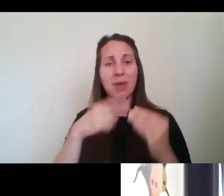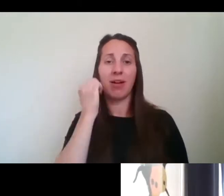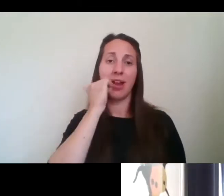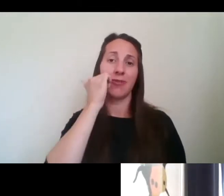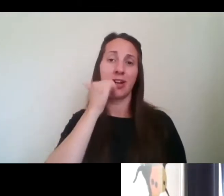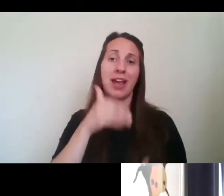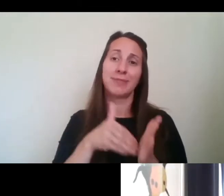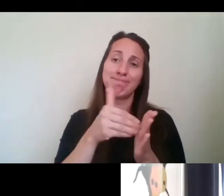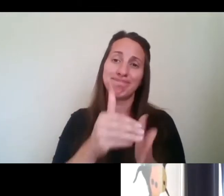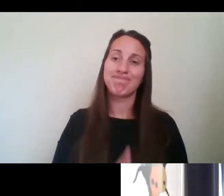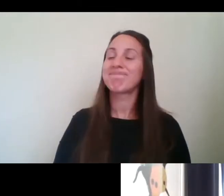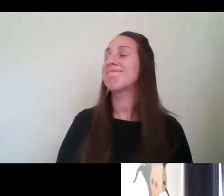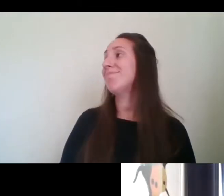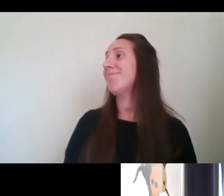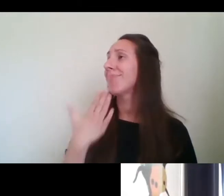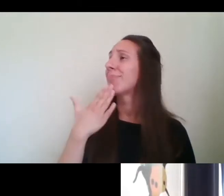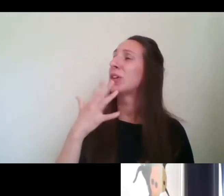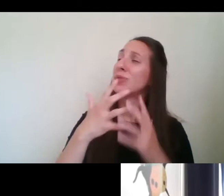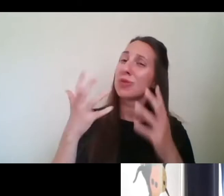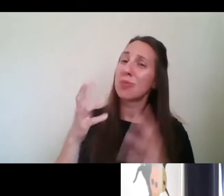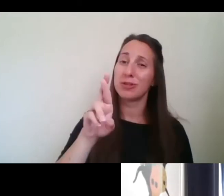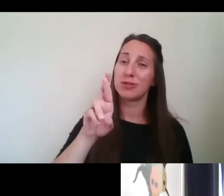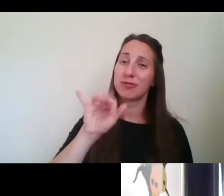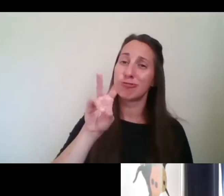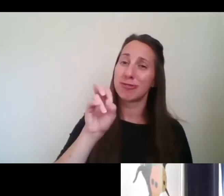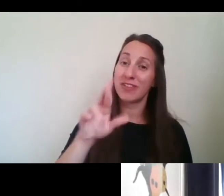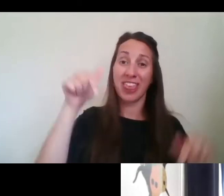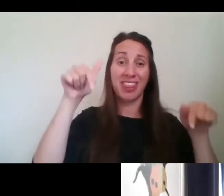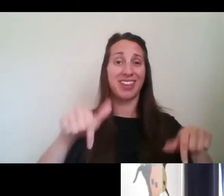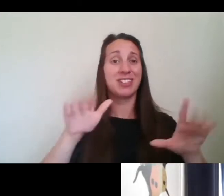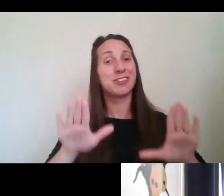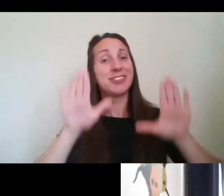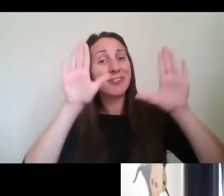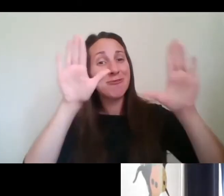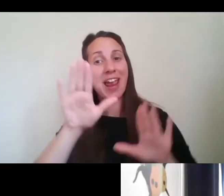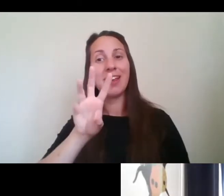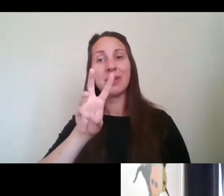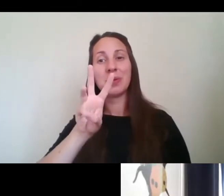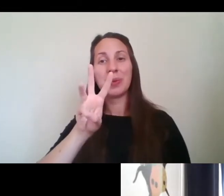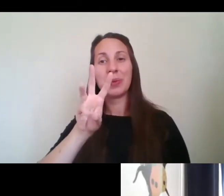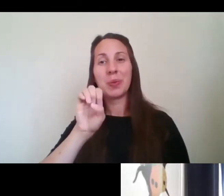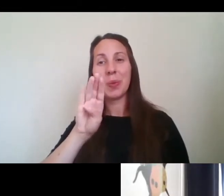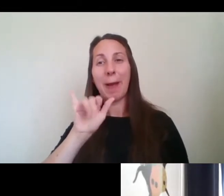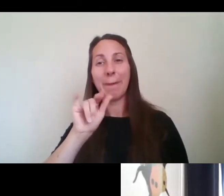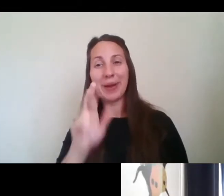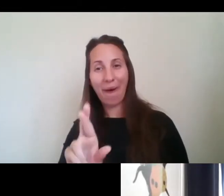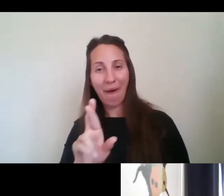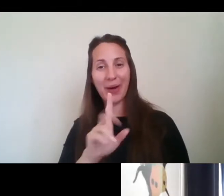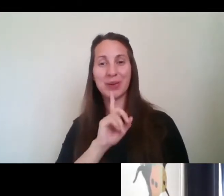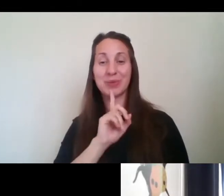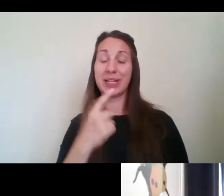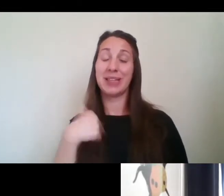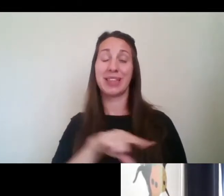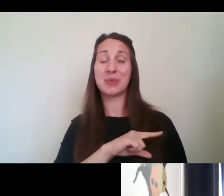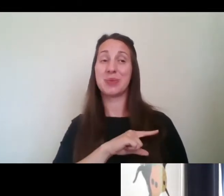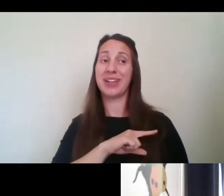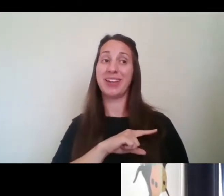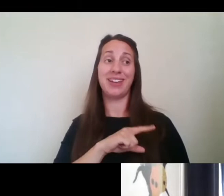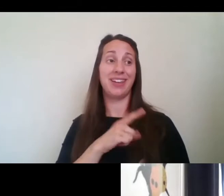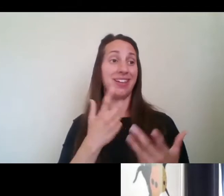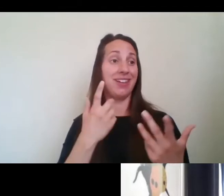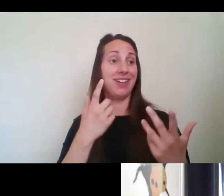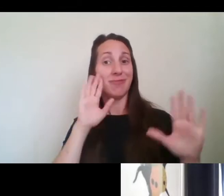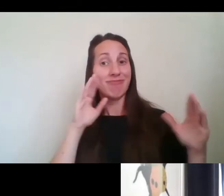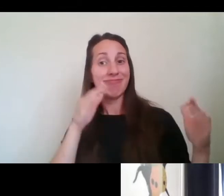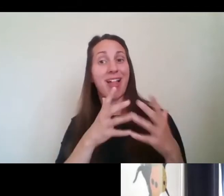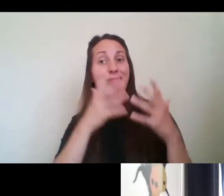Thank you so much, River. This was a great webinar. I think we covered a lot of really great material. I hope you guys feel